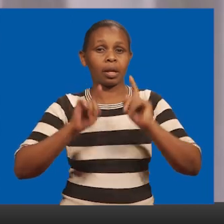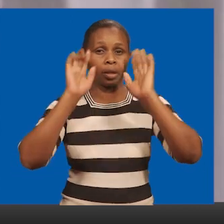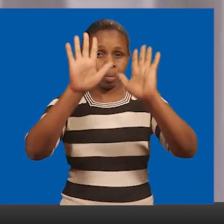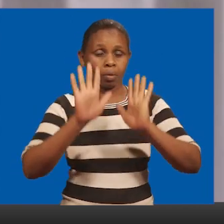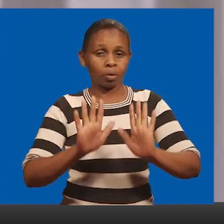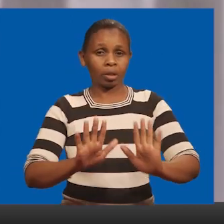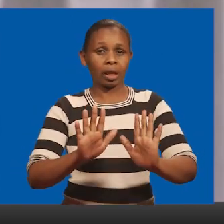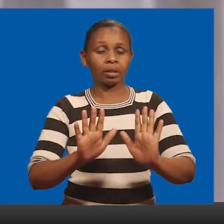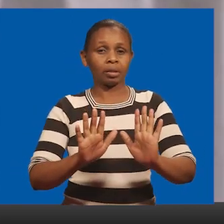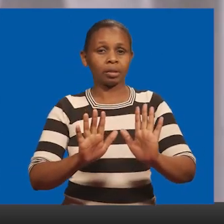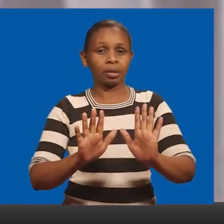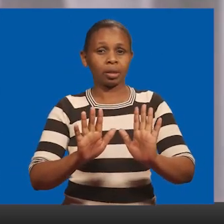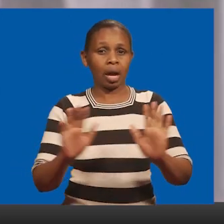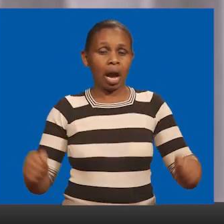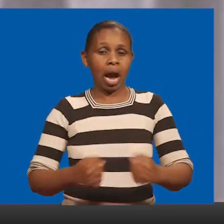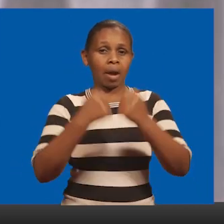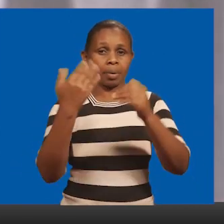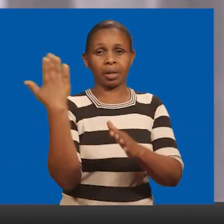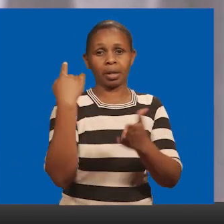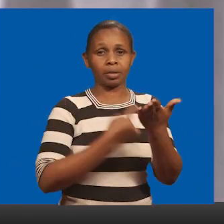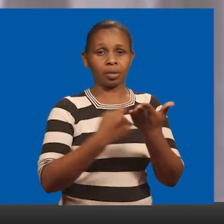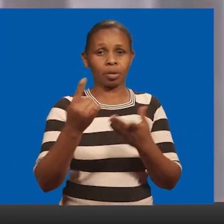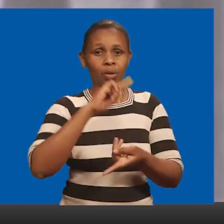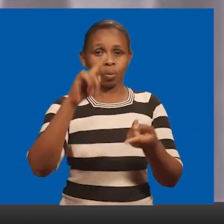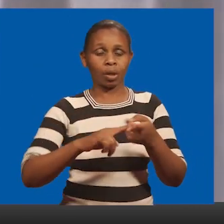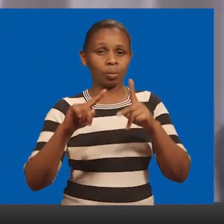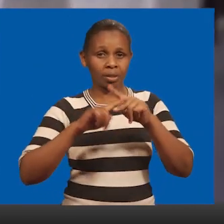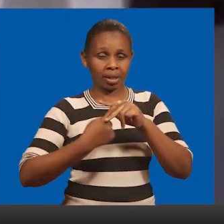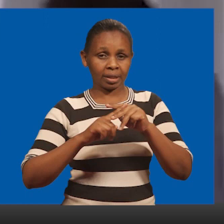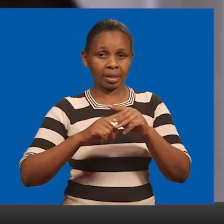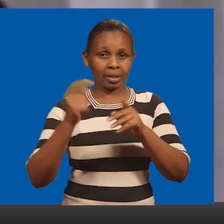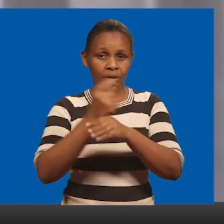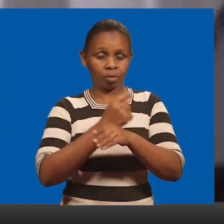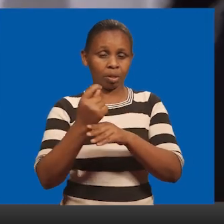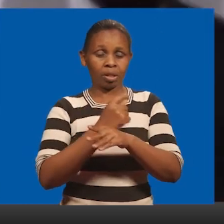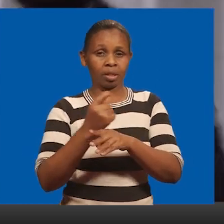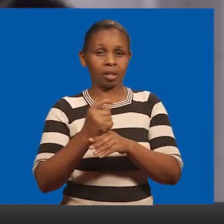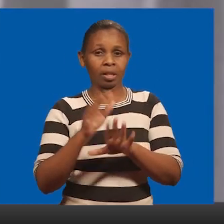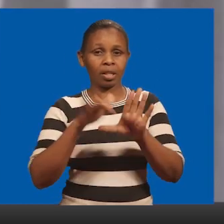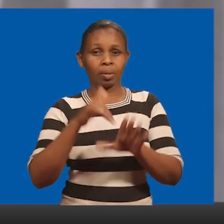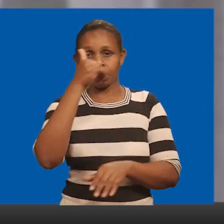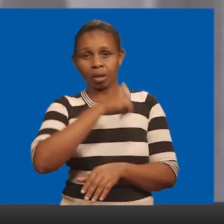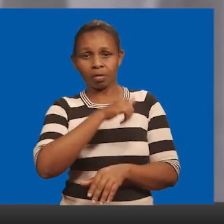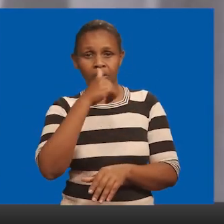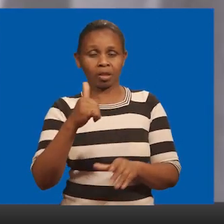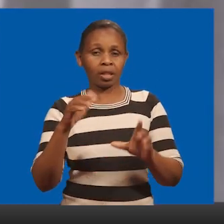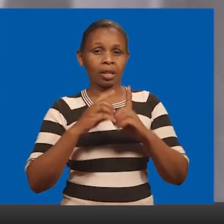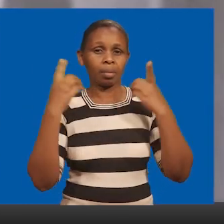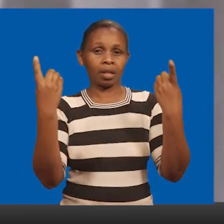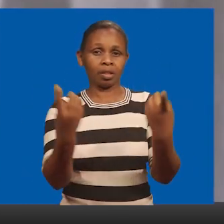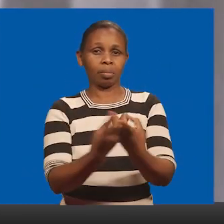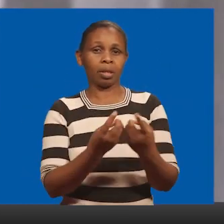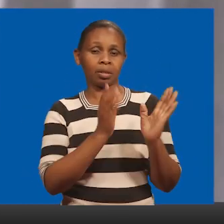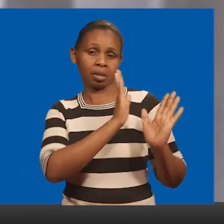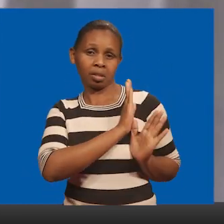This journey took a significant turn a few weeks ago when we launched a standardized training curriculum for our private security